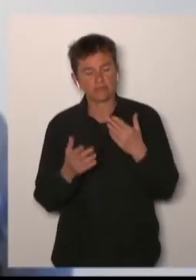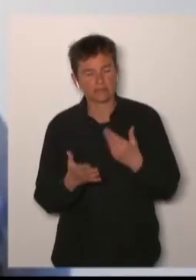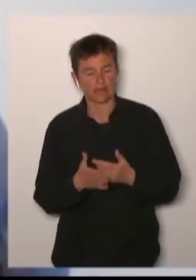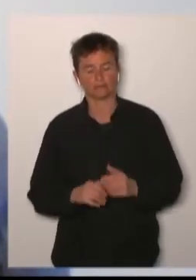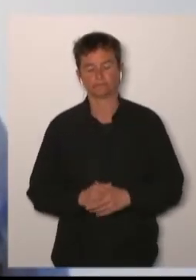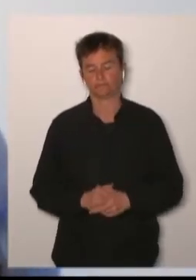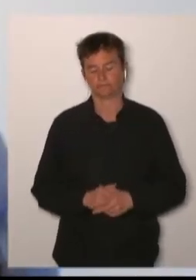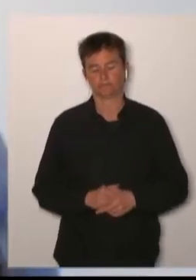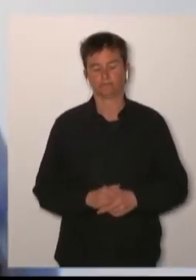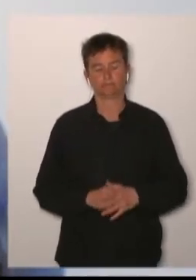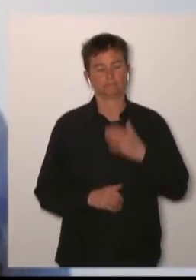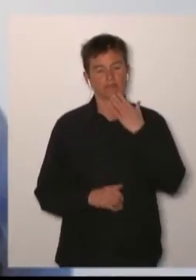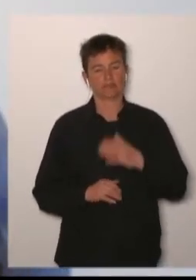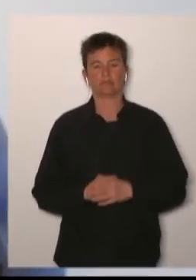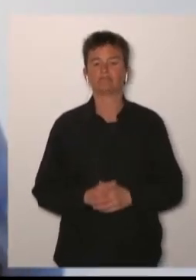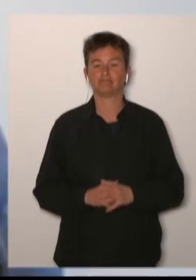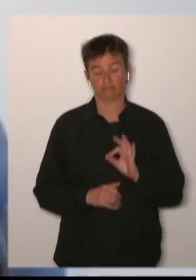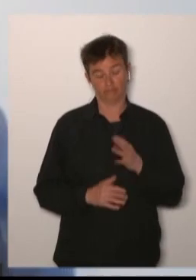Thanks. Very specific question.